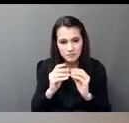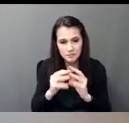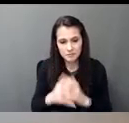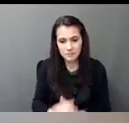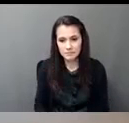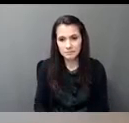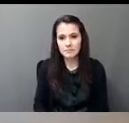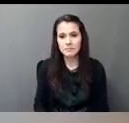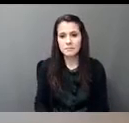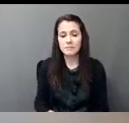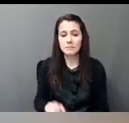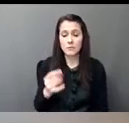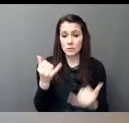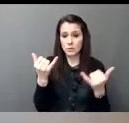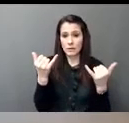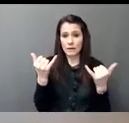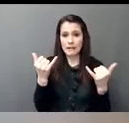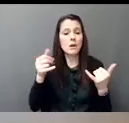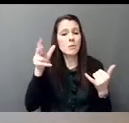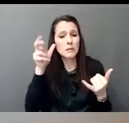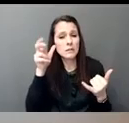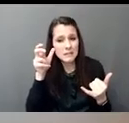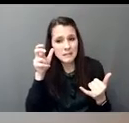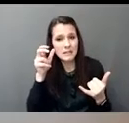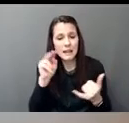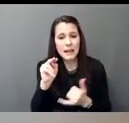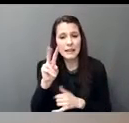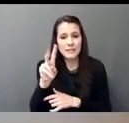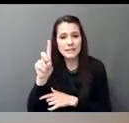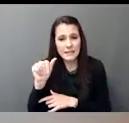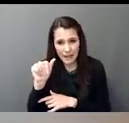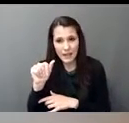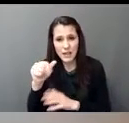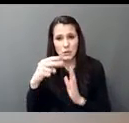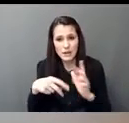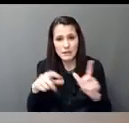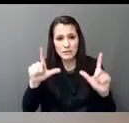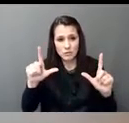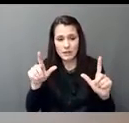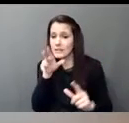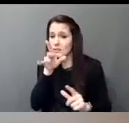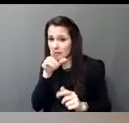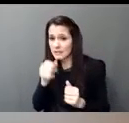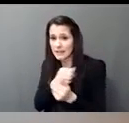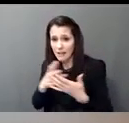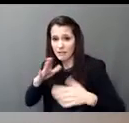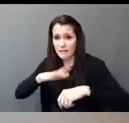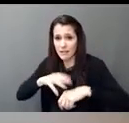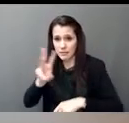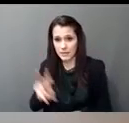So right now we're listening to NVDA do its thing, and it is verbalizing the website.